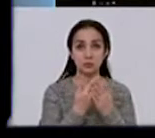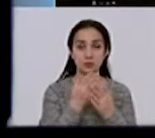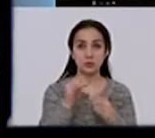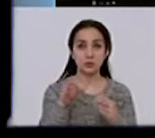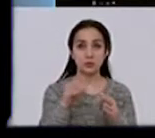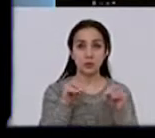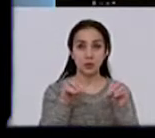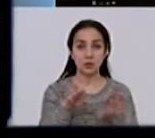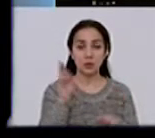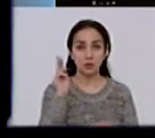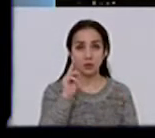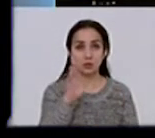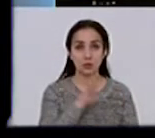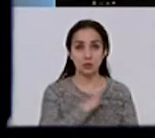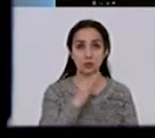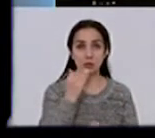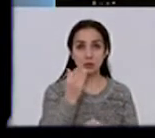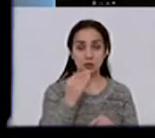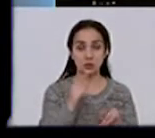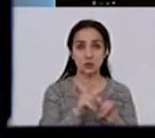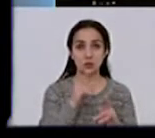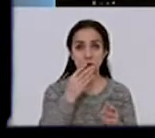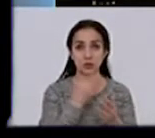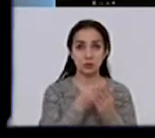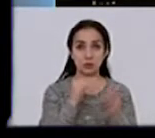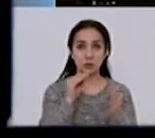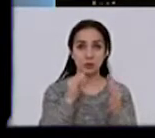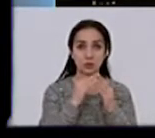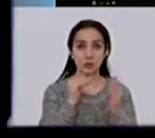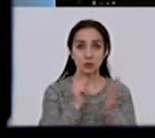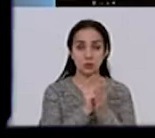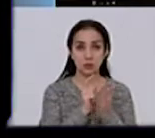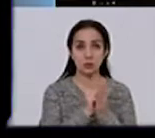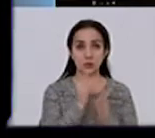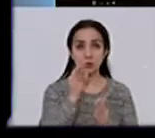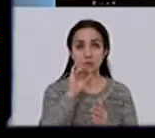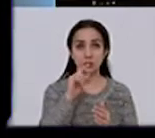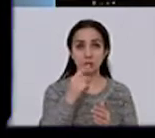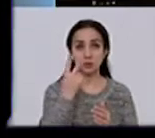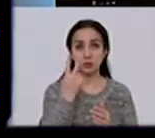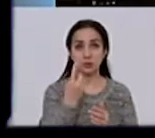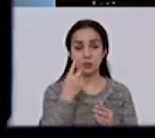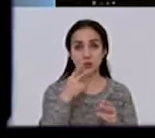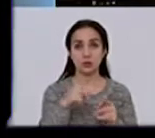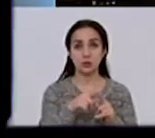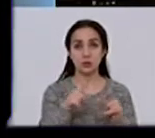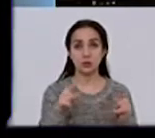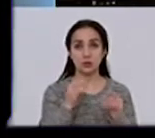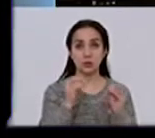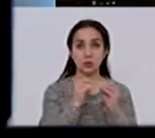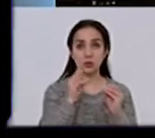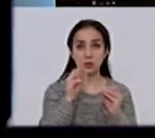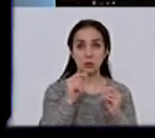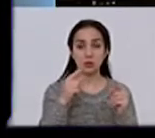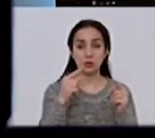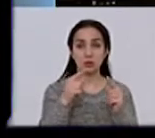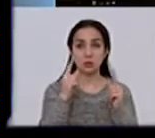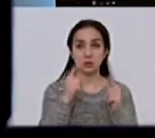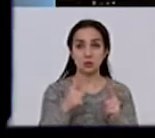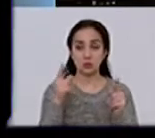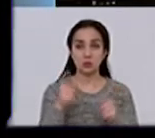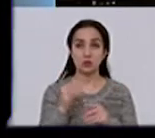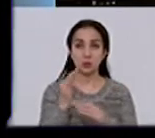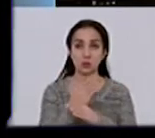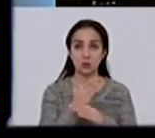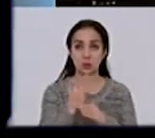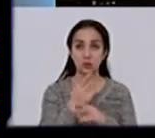ham yechimini o'rgandik. Sizga mustaqil topshiriq sifatida 0,1 kesmani 10 ta teng qismga